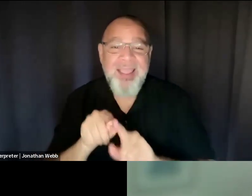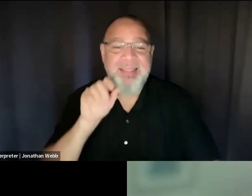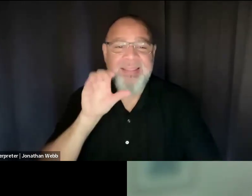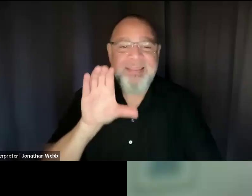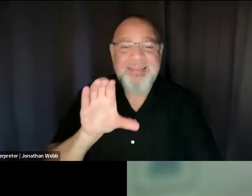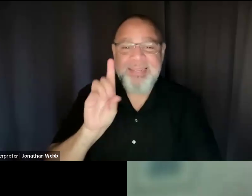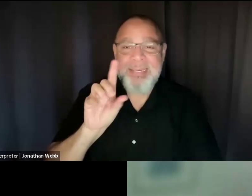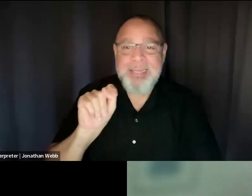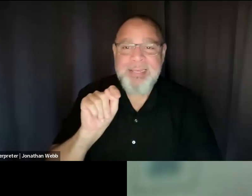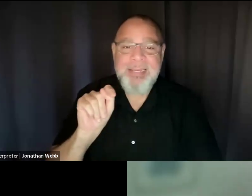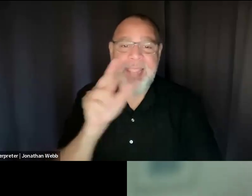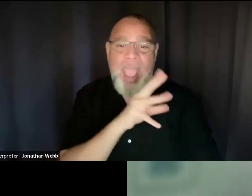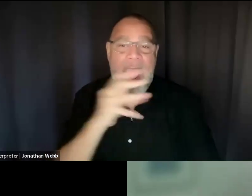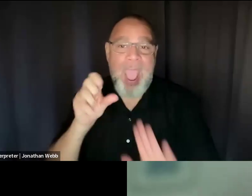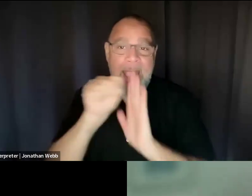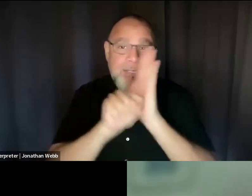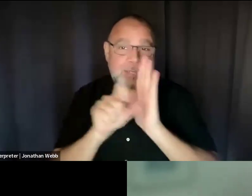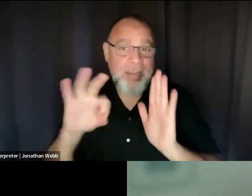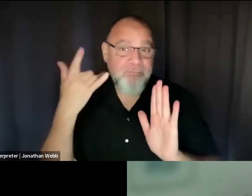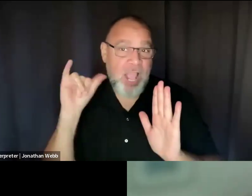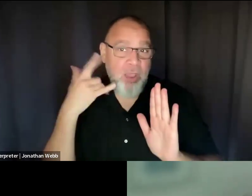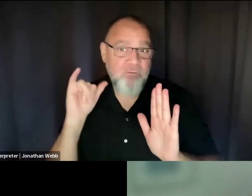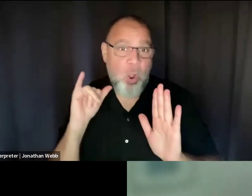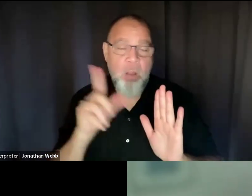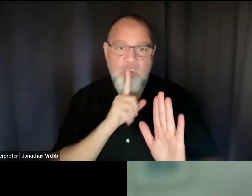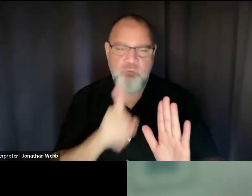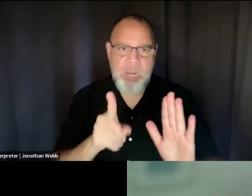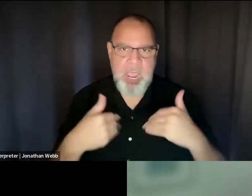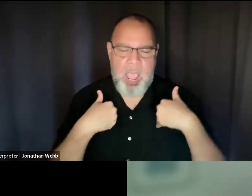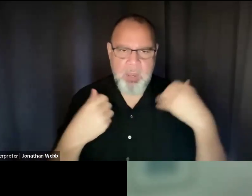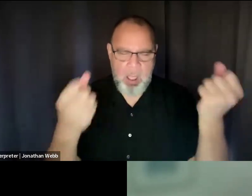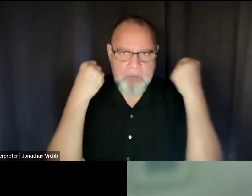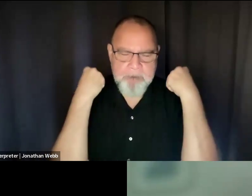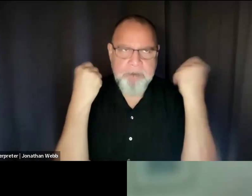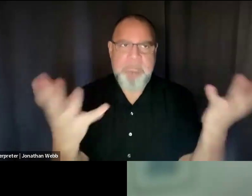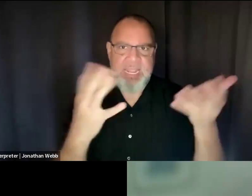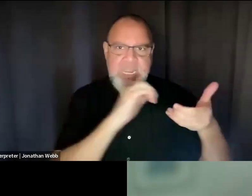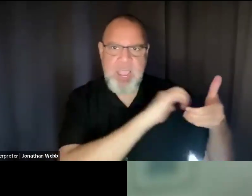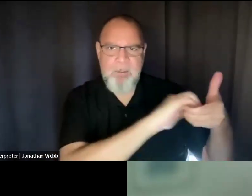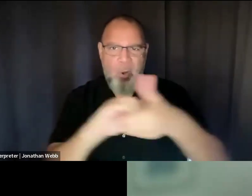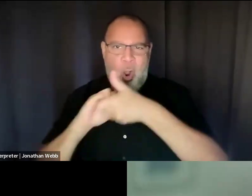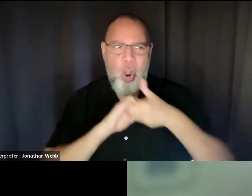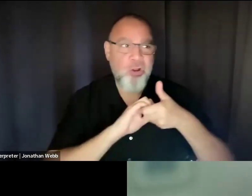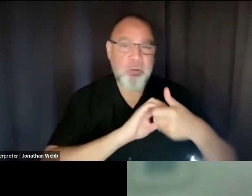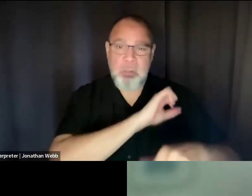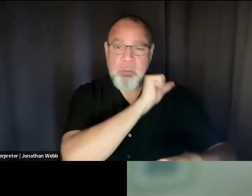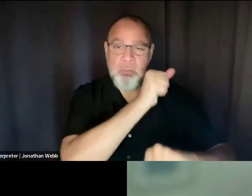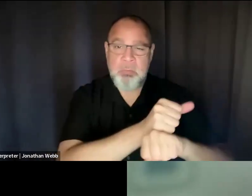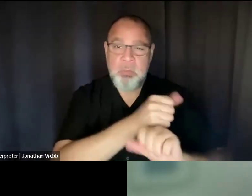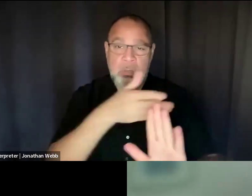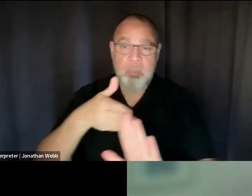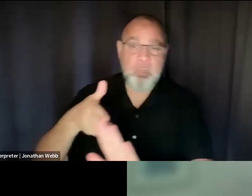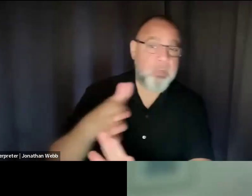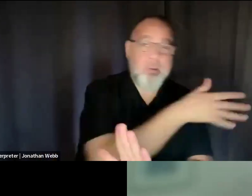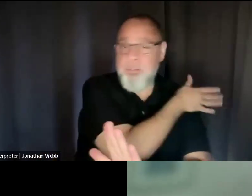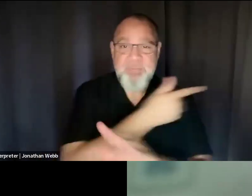has really rich set of partners beyond anything that I have actually myself focused on or